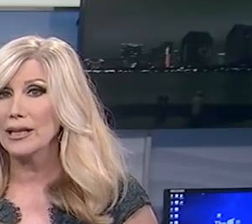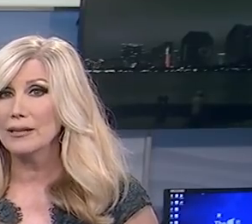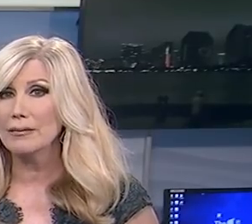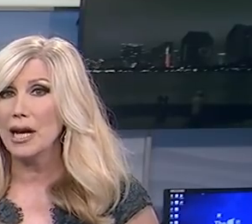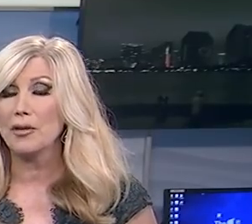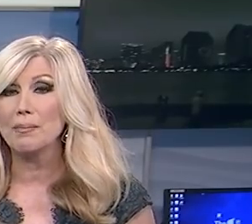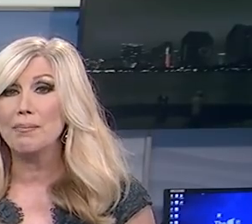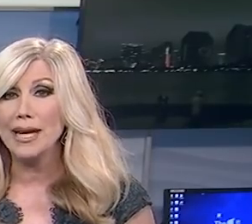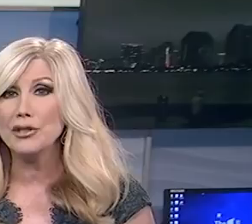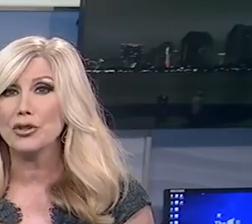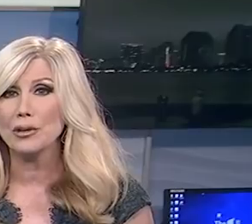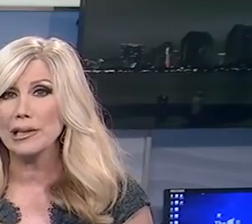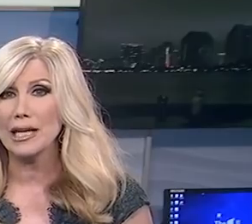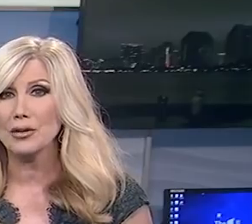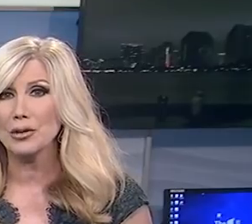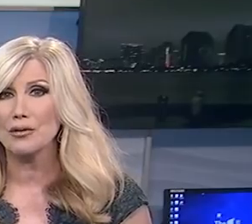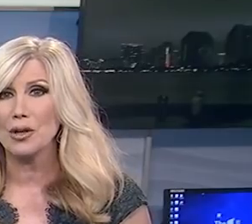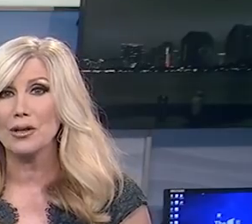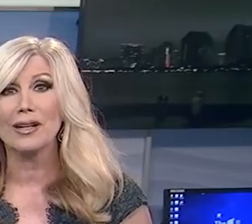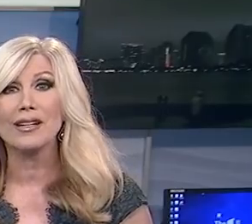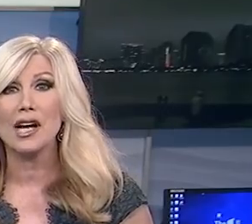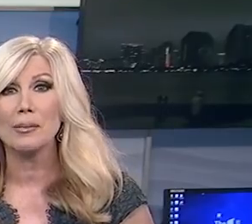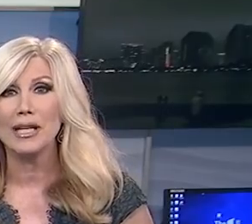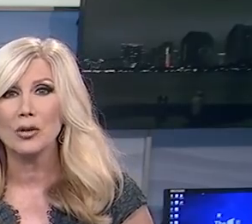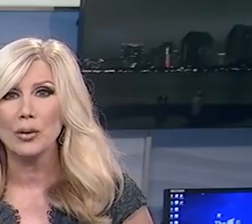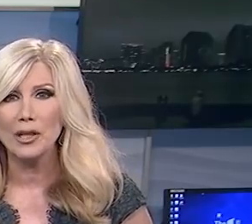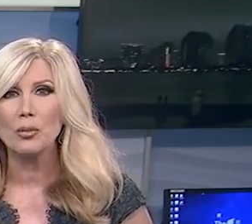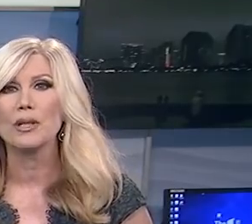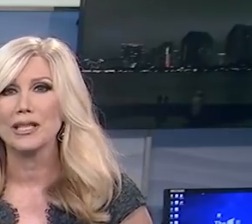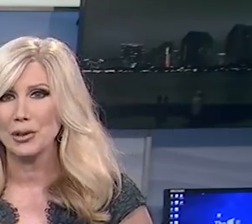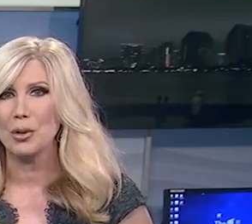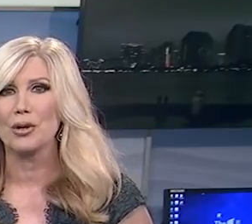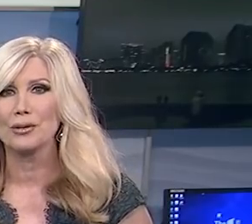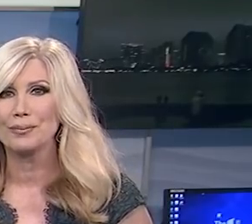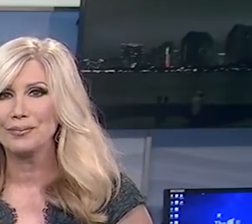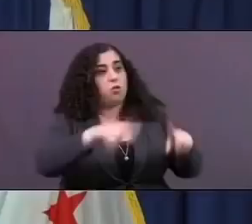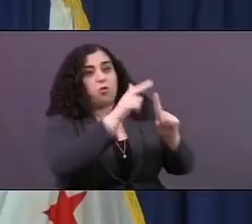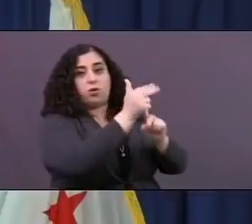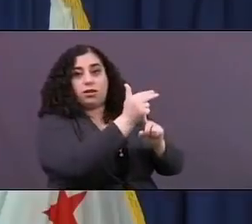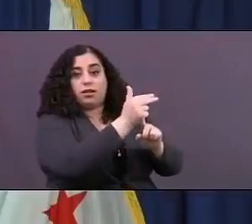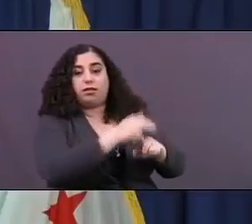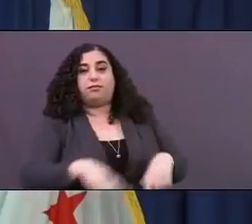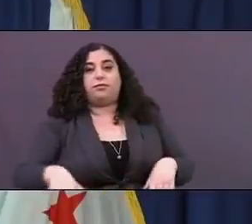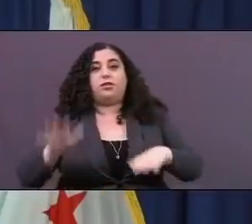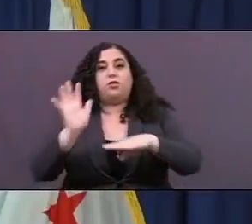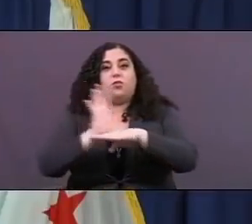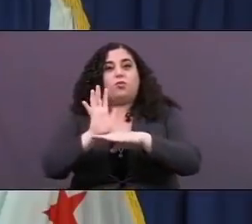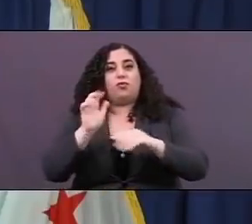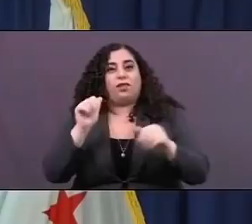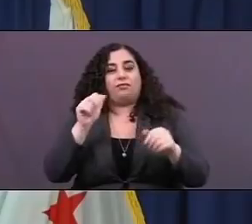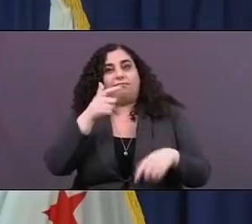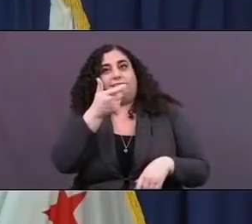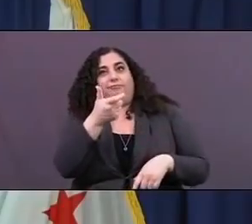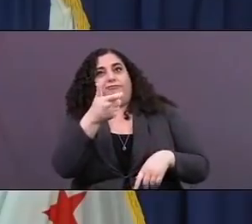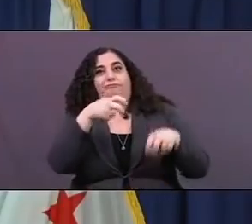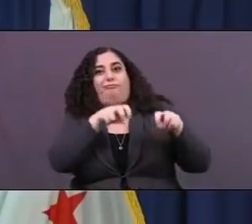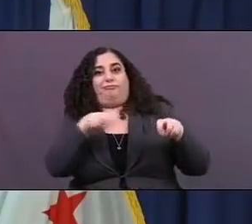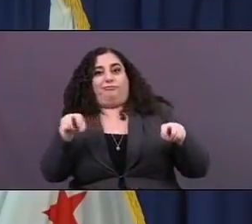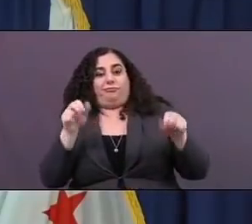longer needed now that major sectors of our economy are reopening tomorrow. This is a big step